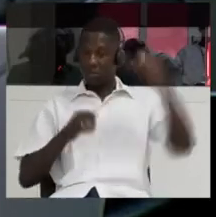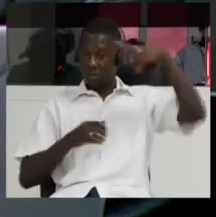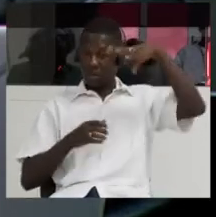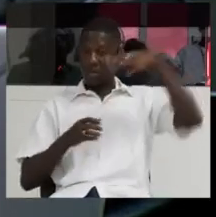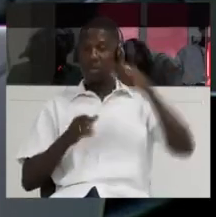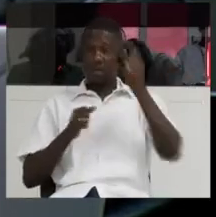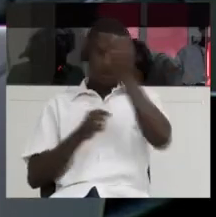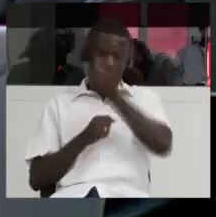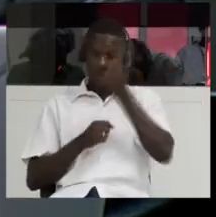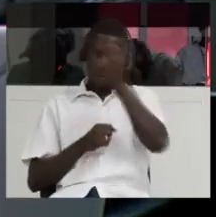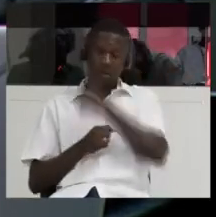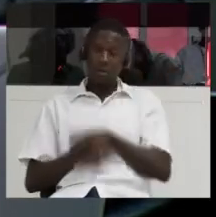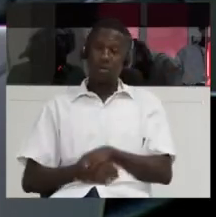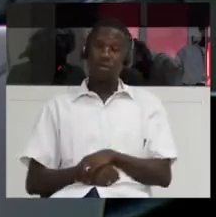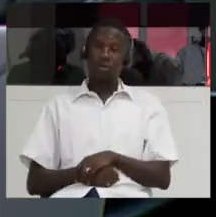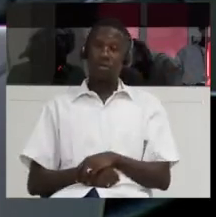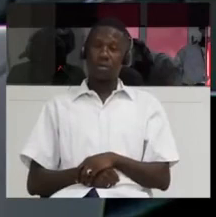So I saw